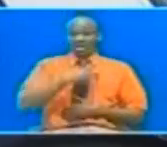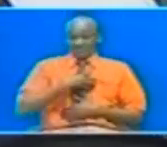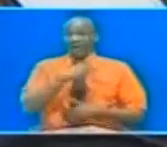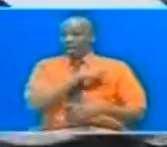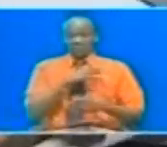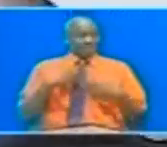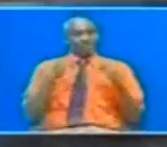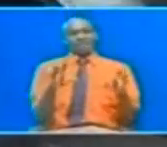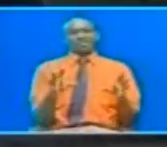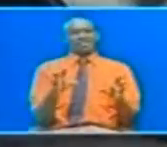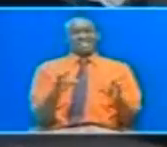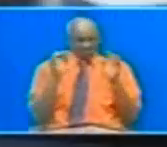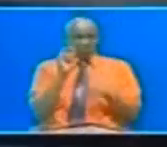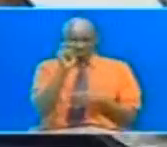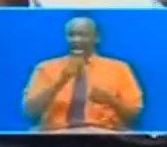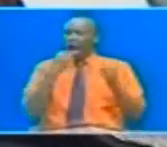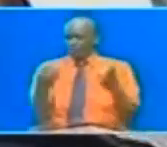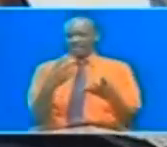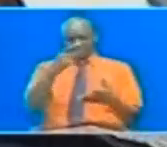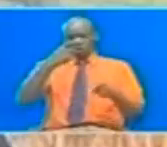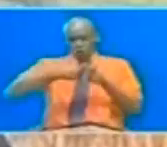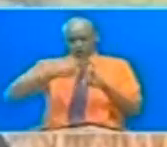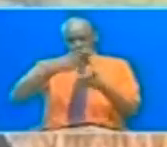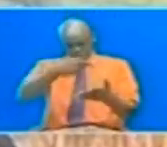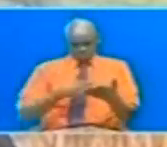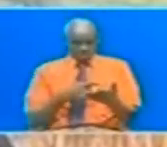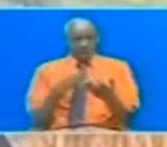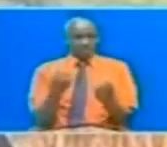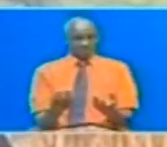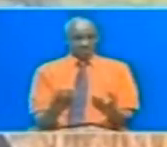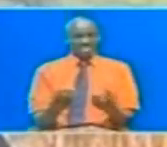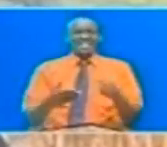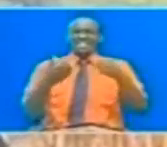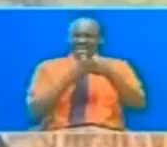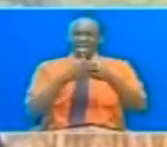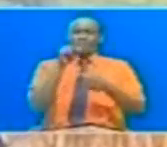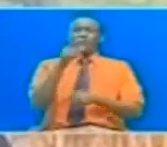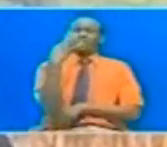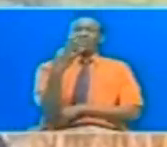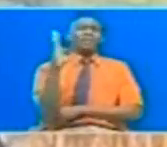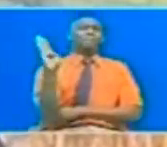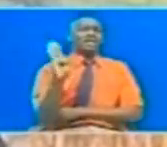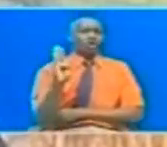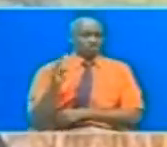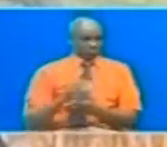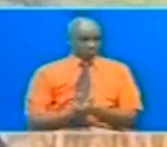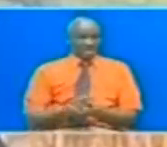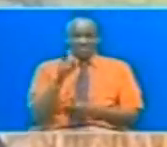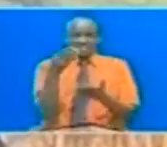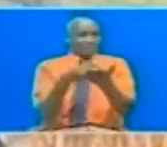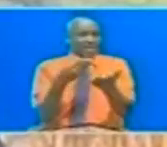you look at the cost of all this, it translates into 9.3 billion. This